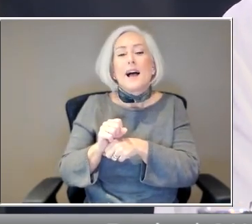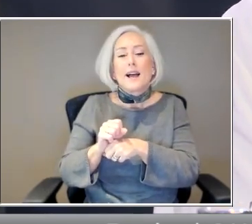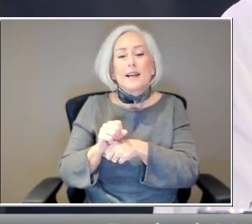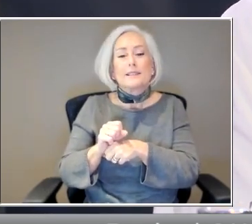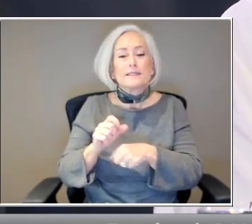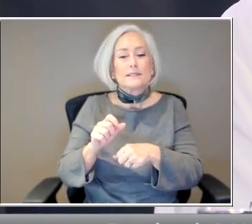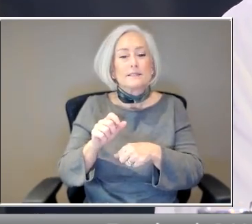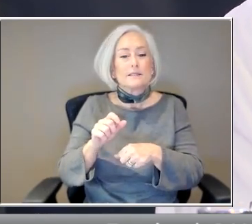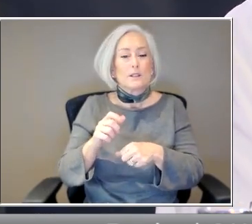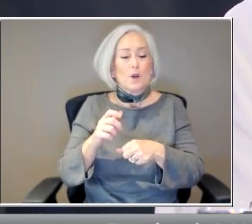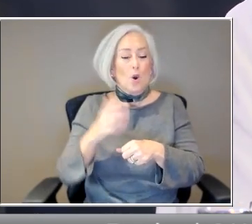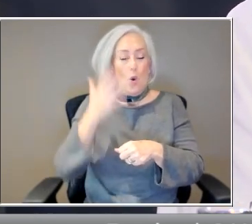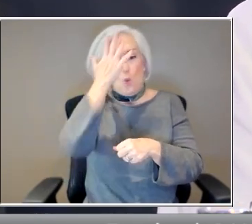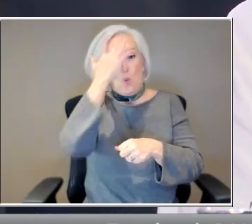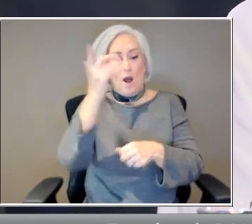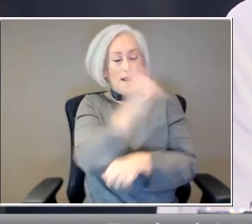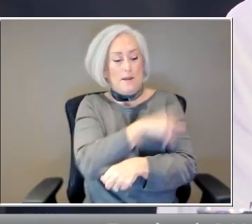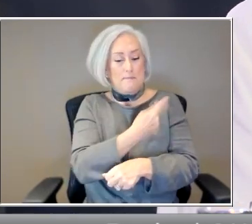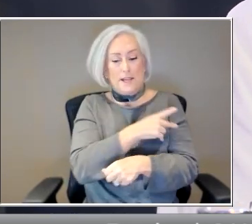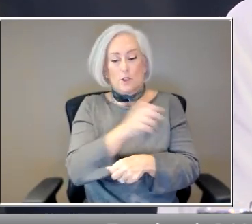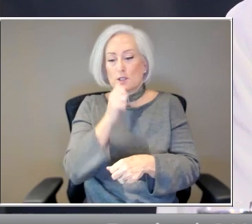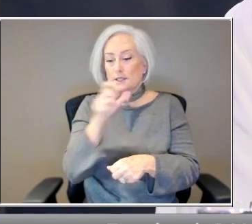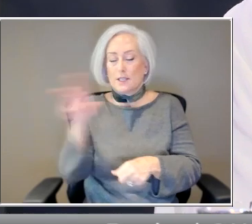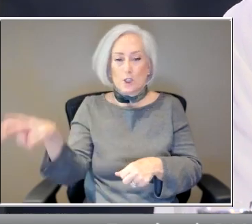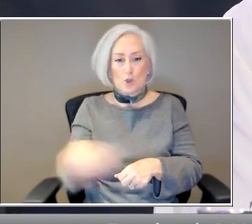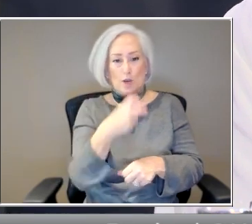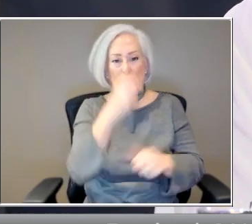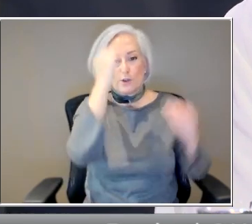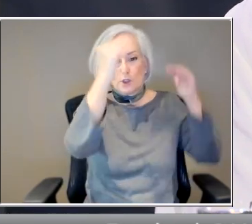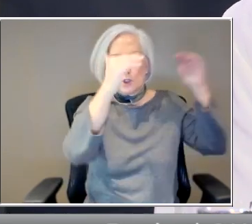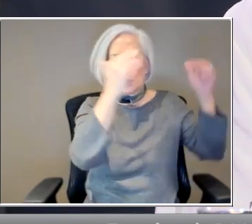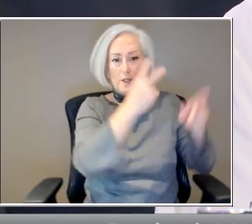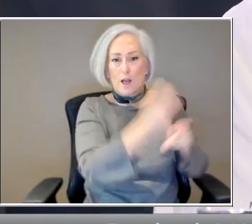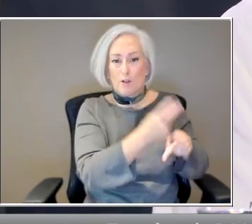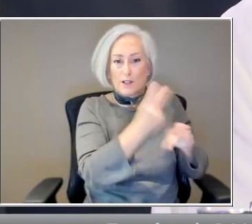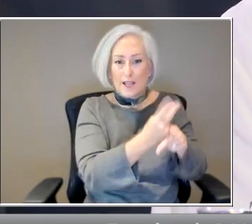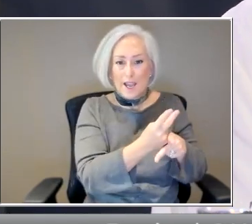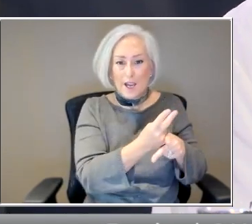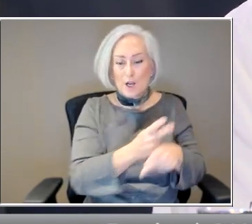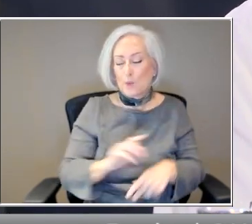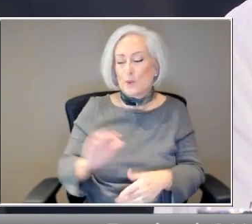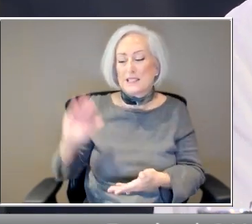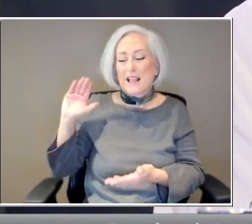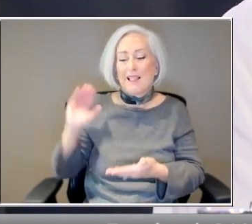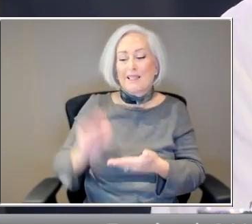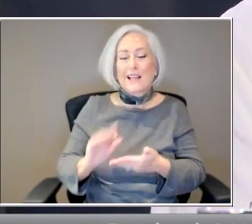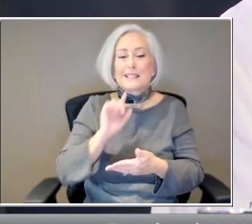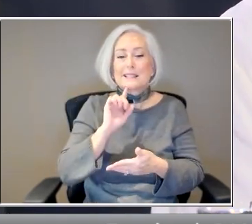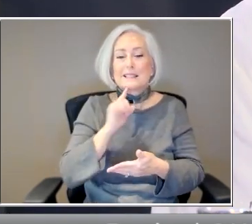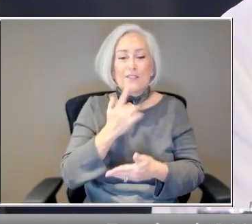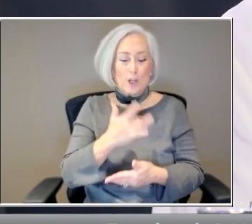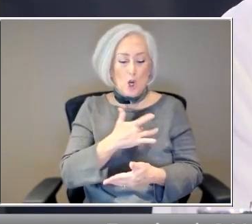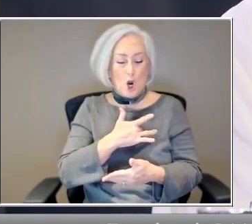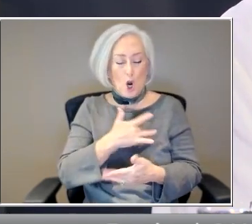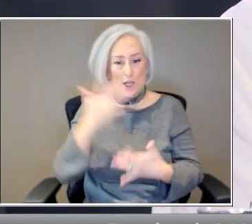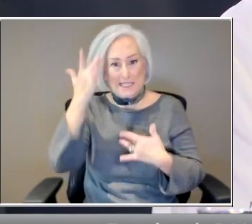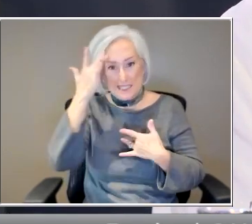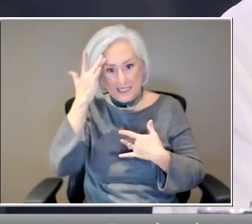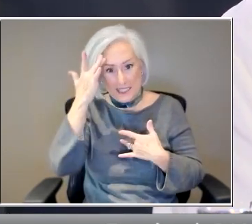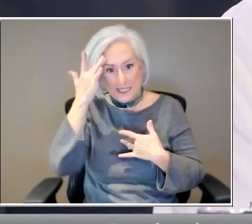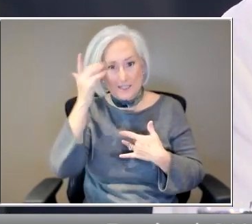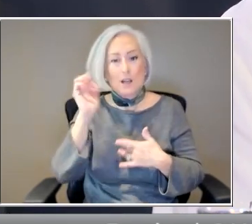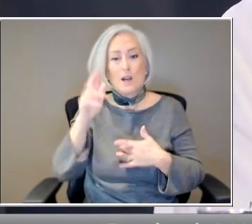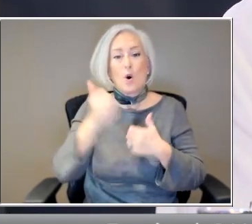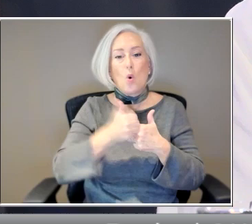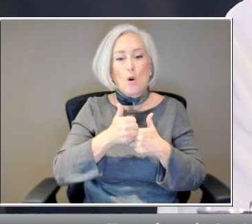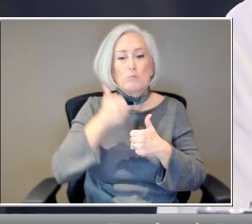be lost to follow-up were less severe heart disease, so it's easy to forget about, or distance from an